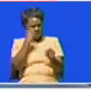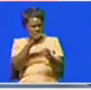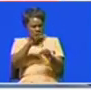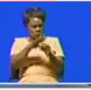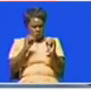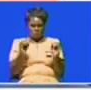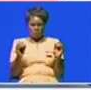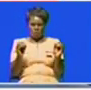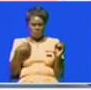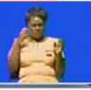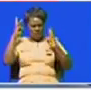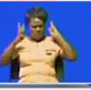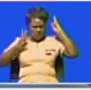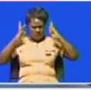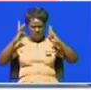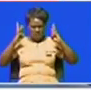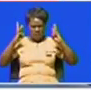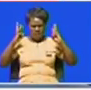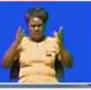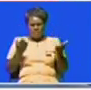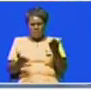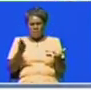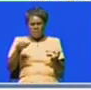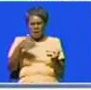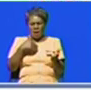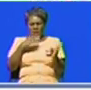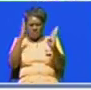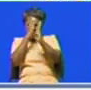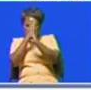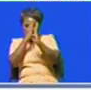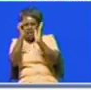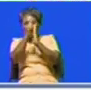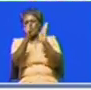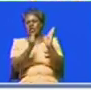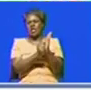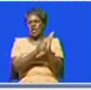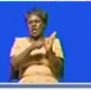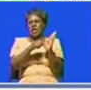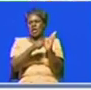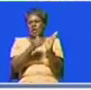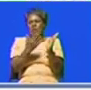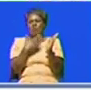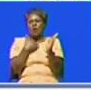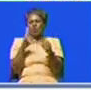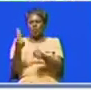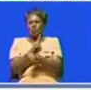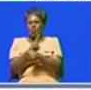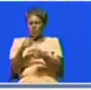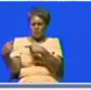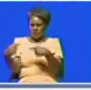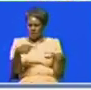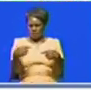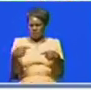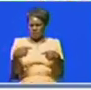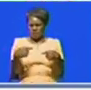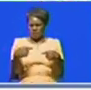with the elections. So I'm wondering, unless maybe they have a hidden card, there's something they know that we don't, or they intend to use violence, how is it